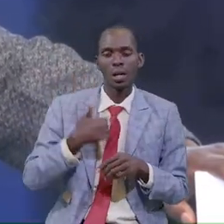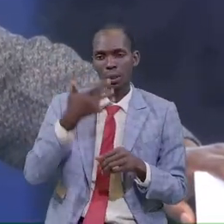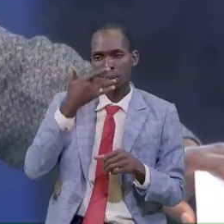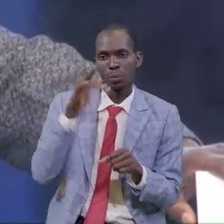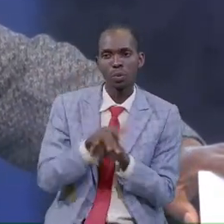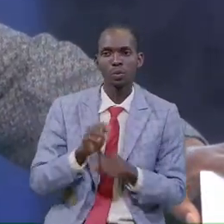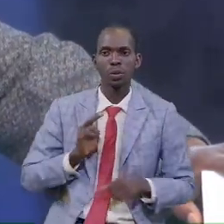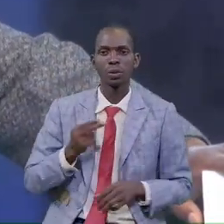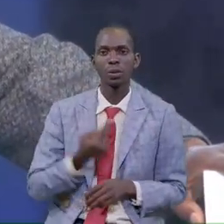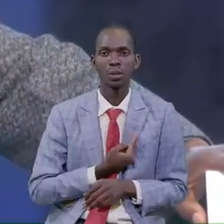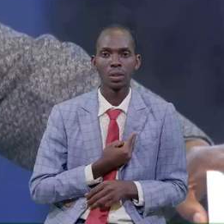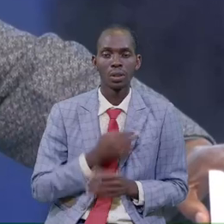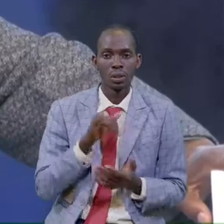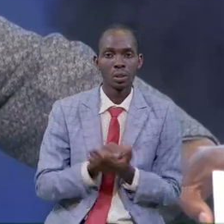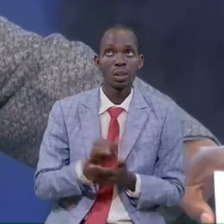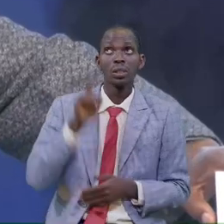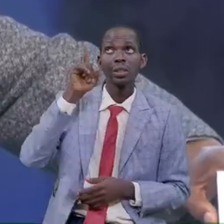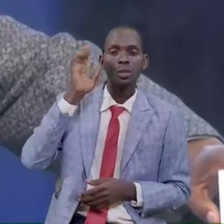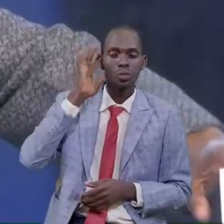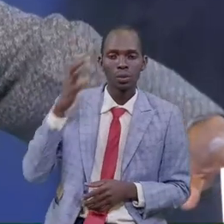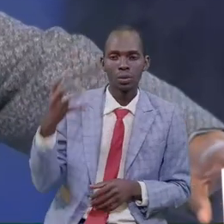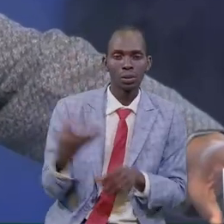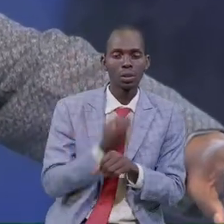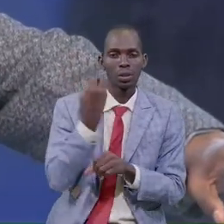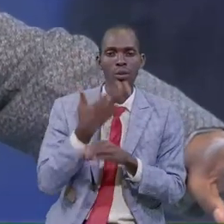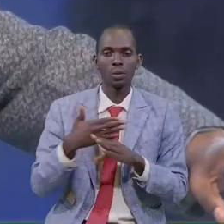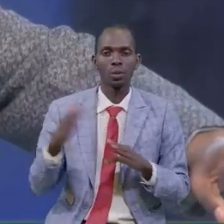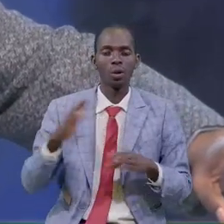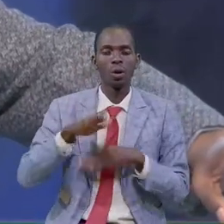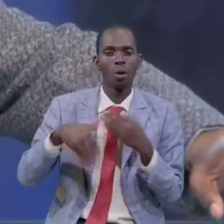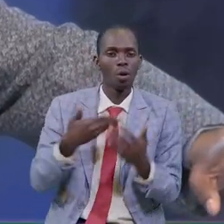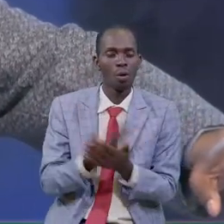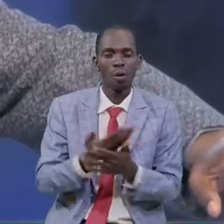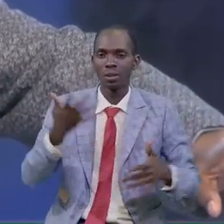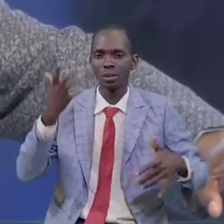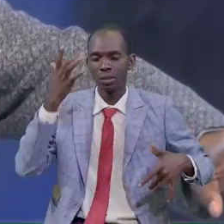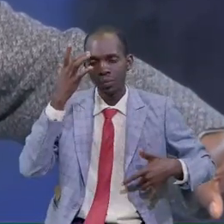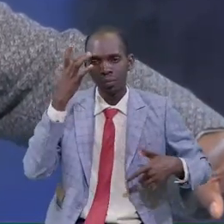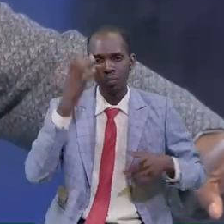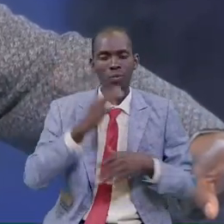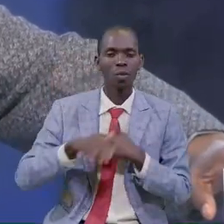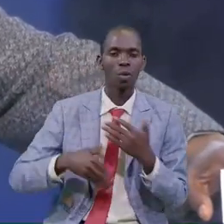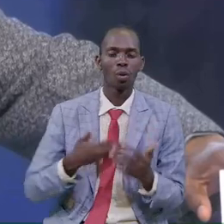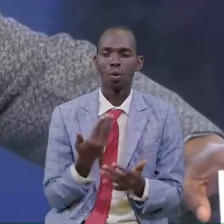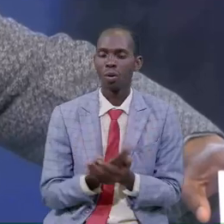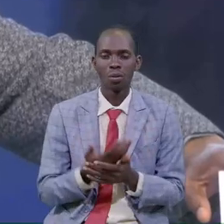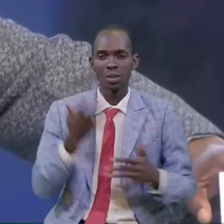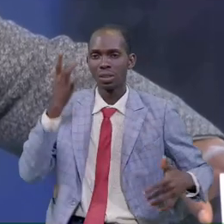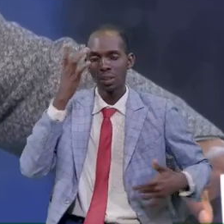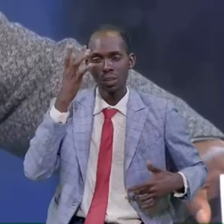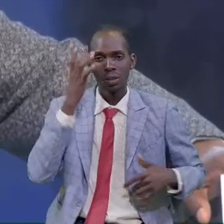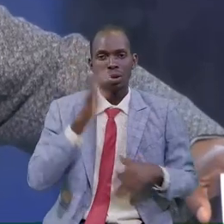he will take away qu'il éloignera all de sickness, nous maladies, all disease, toute infirmité, all